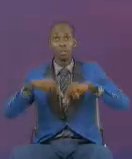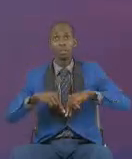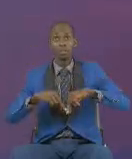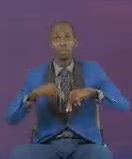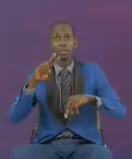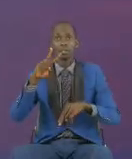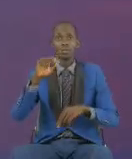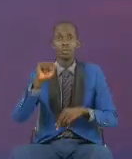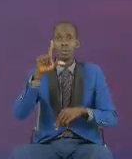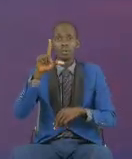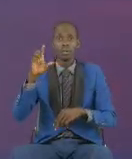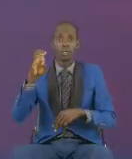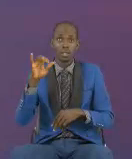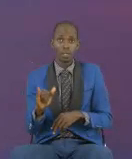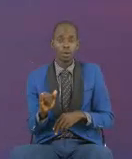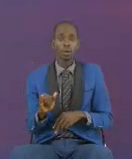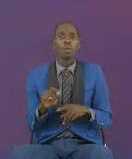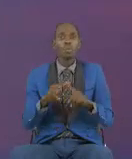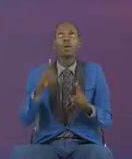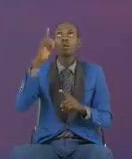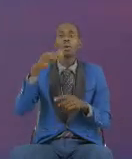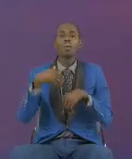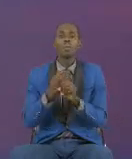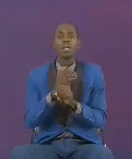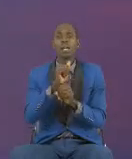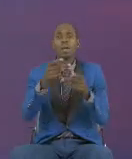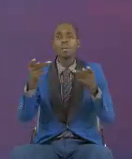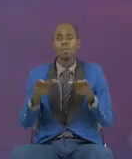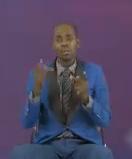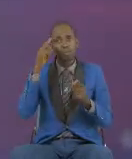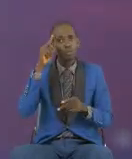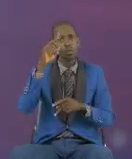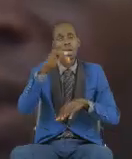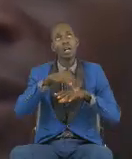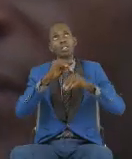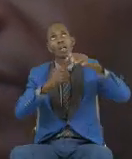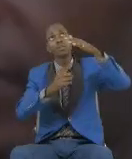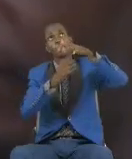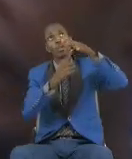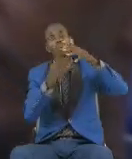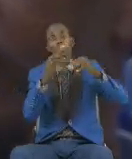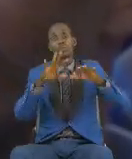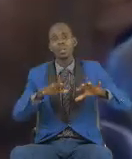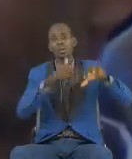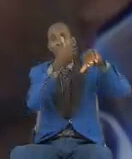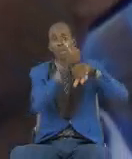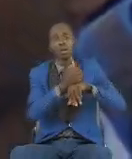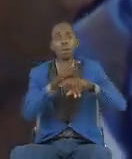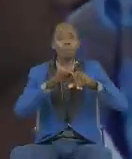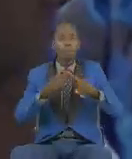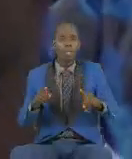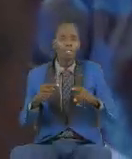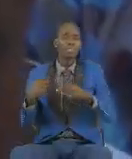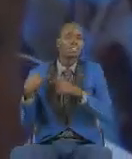made a place for you at the peak of the mountain. But then, since we